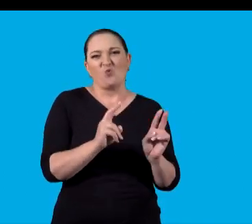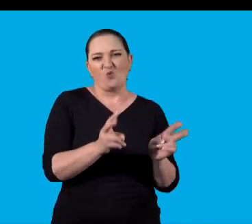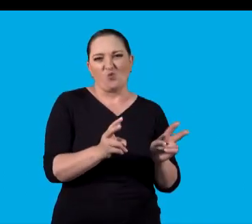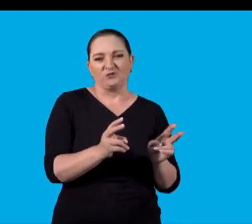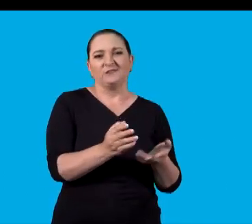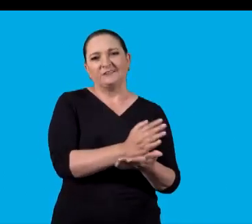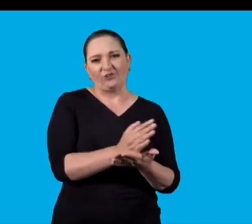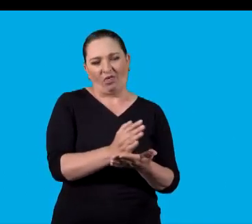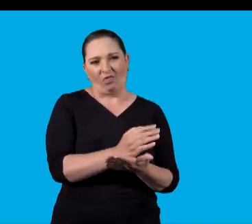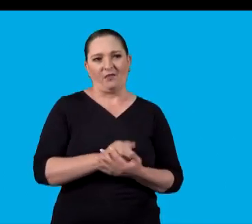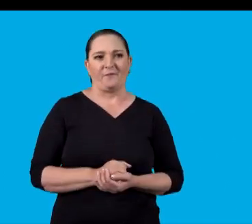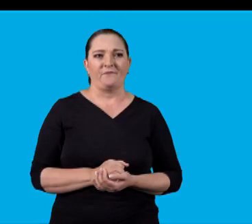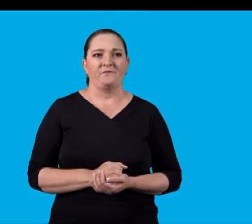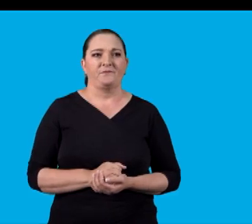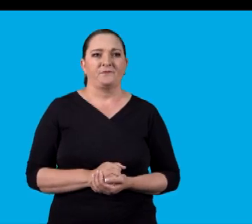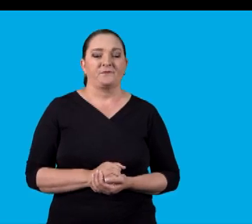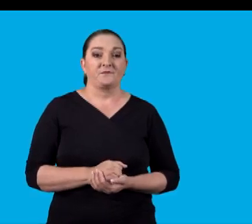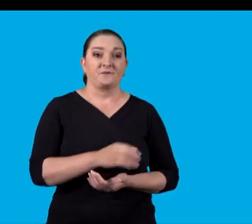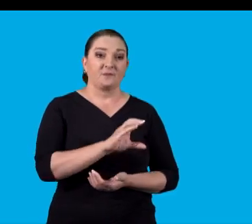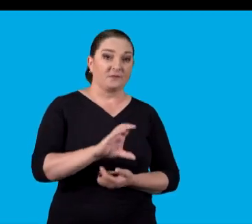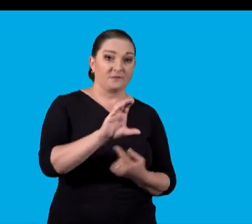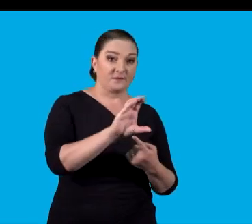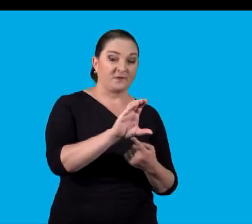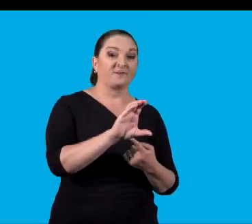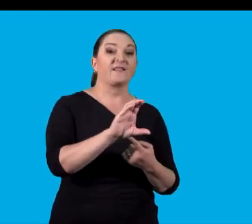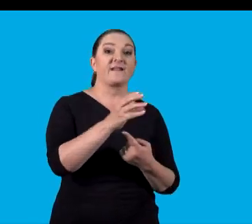shares. So that means right at the beginning year, I have